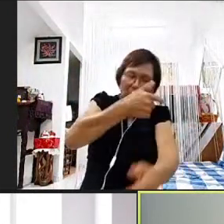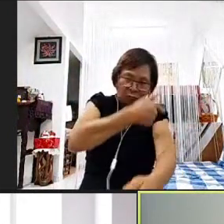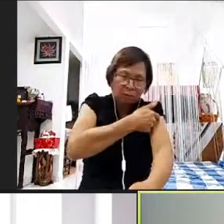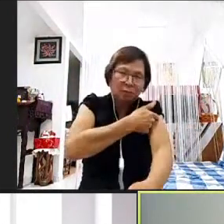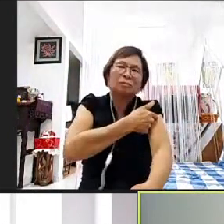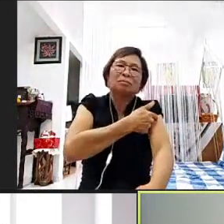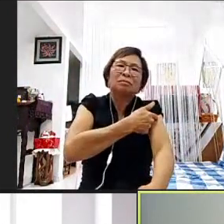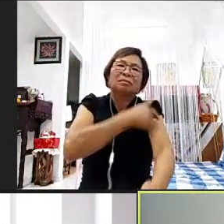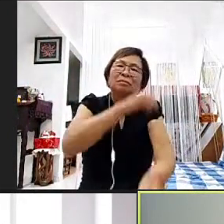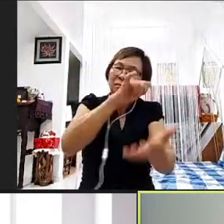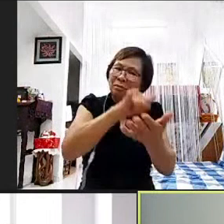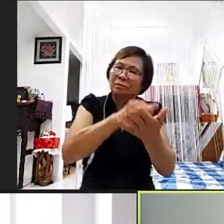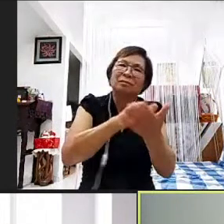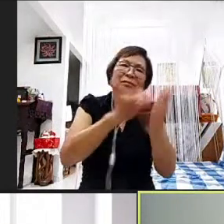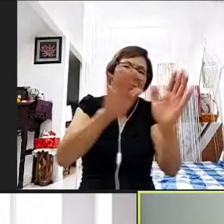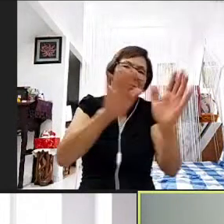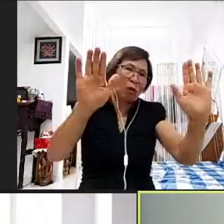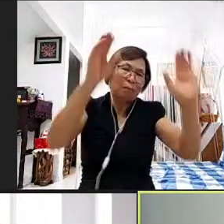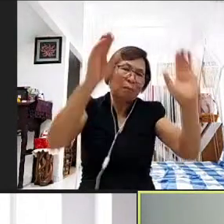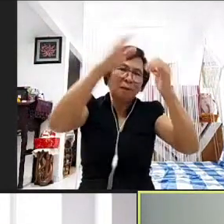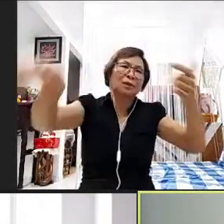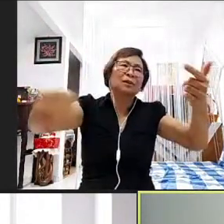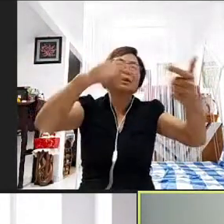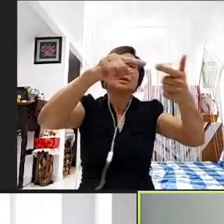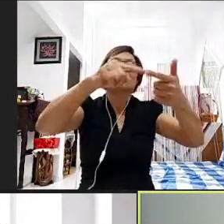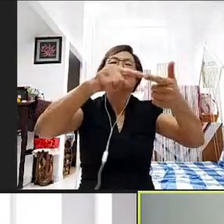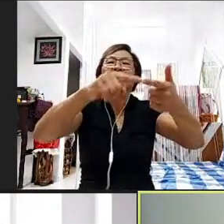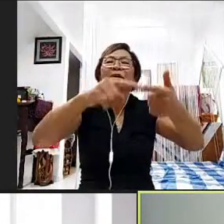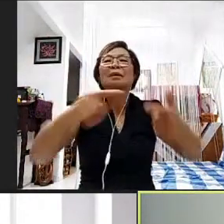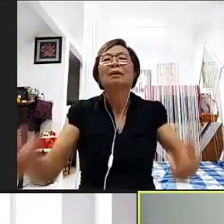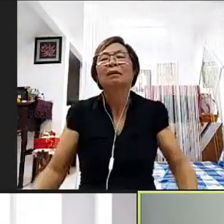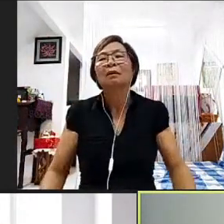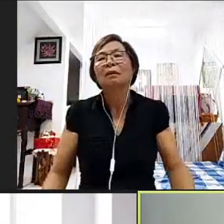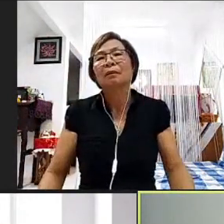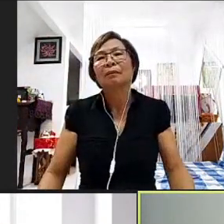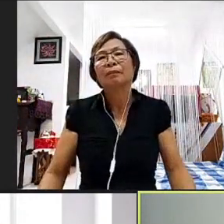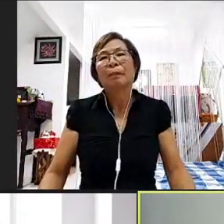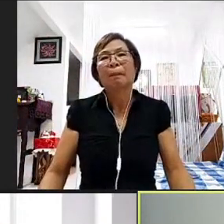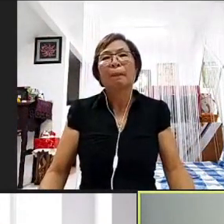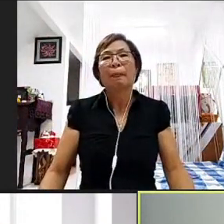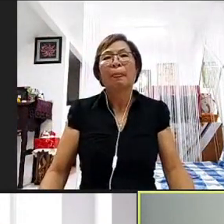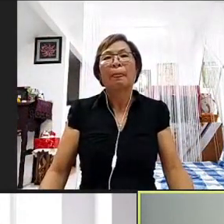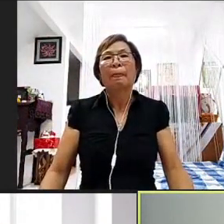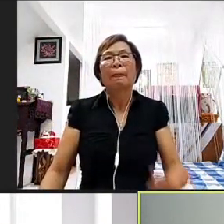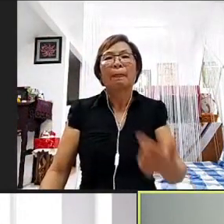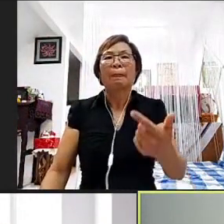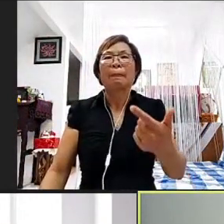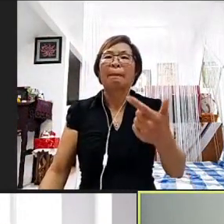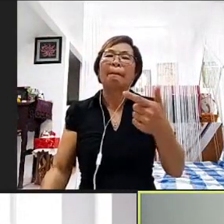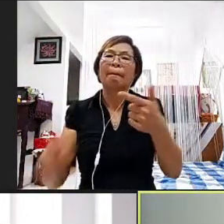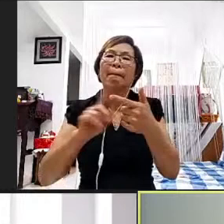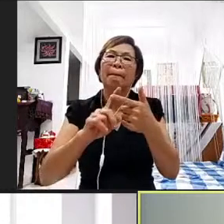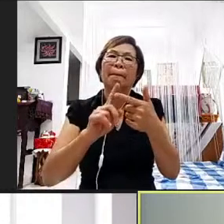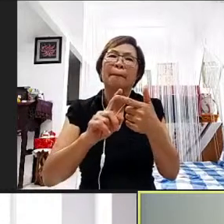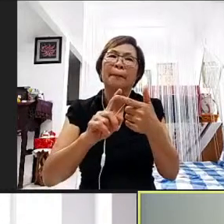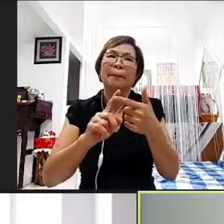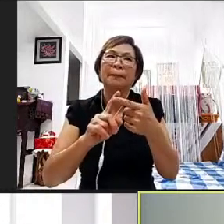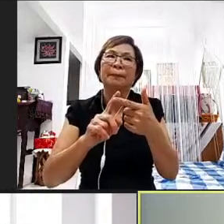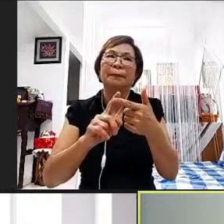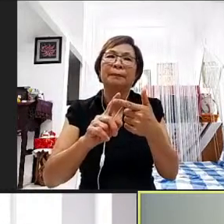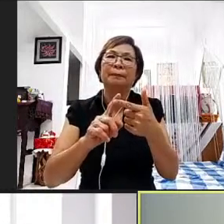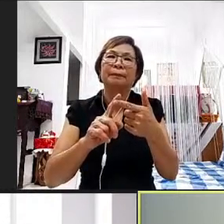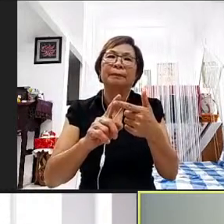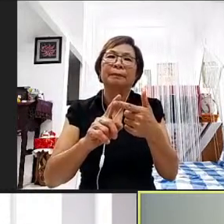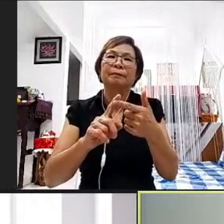That is one message. The other message I wanted to share is also actually in every